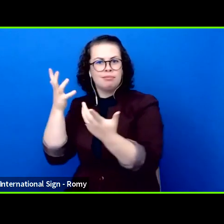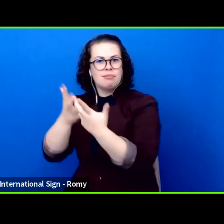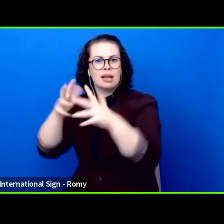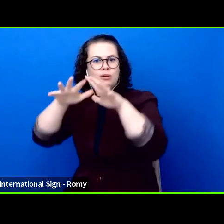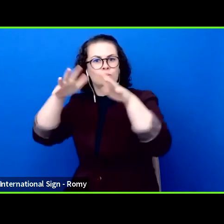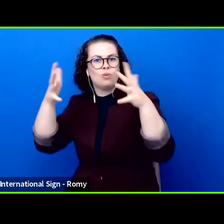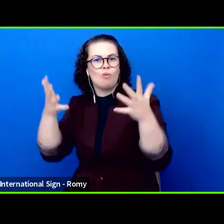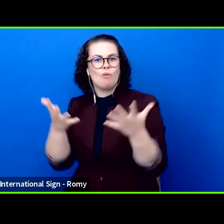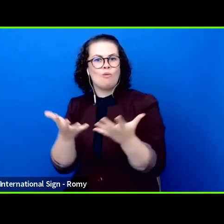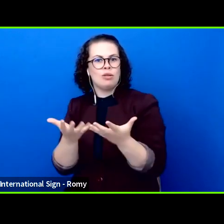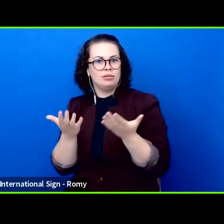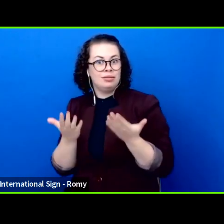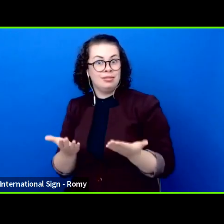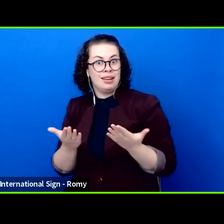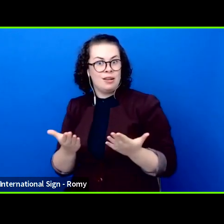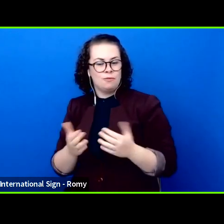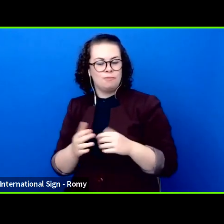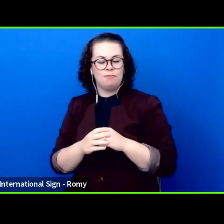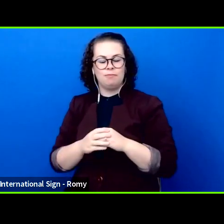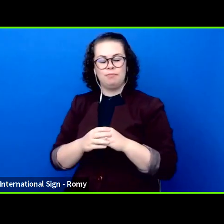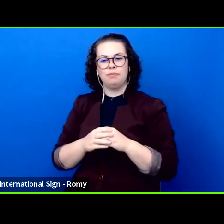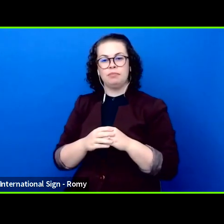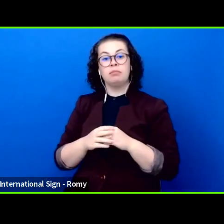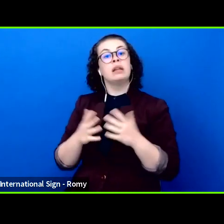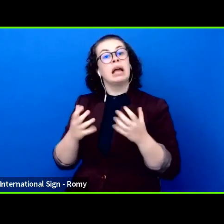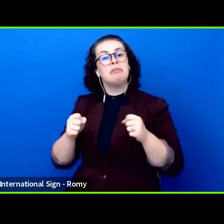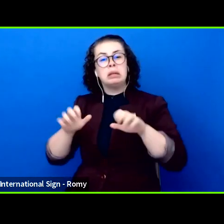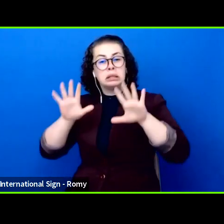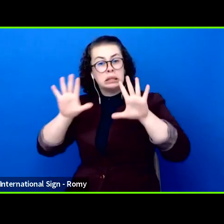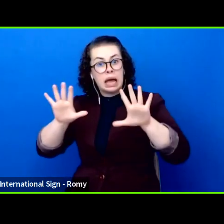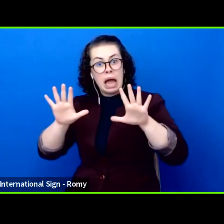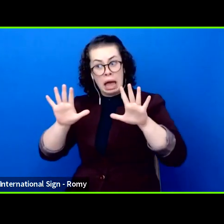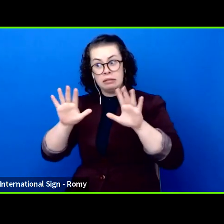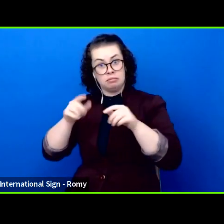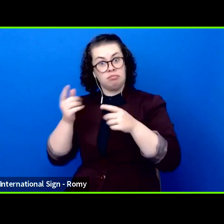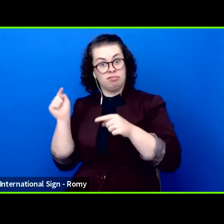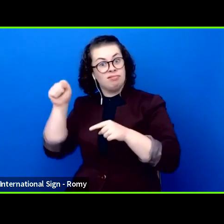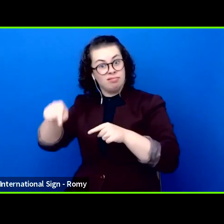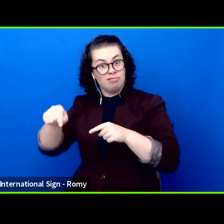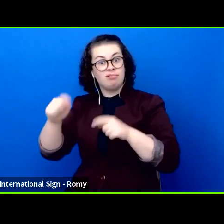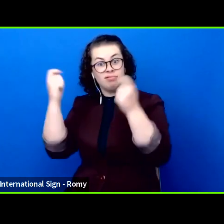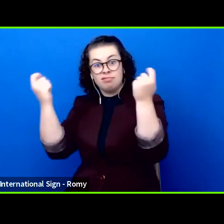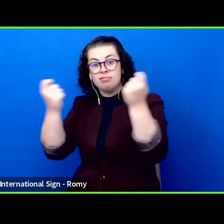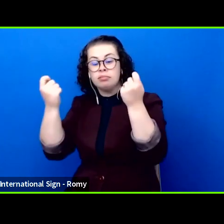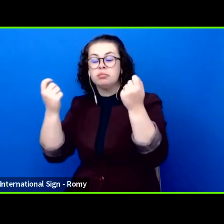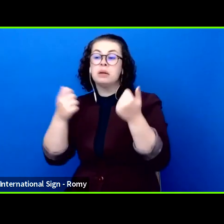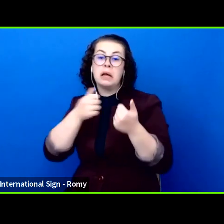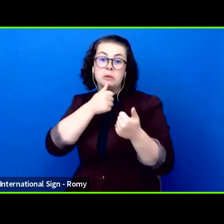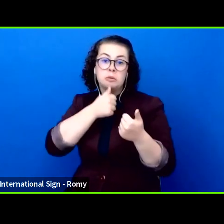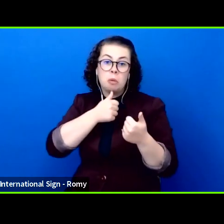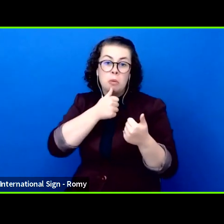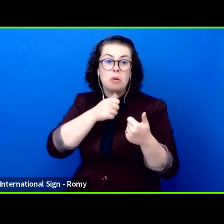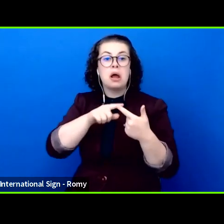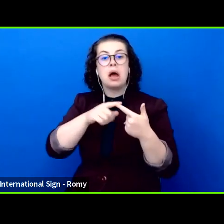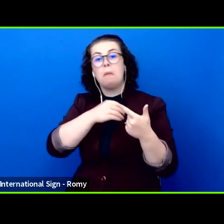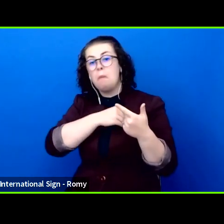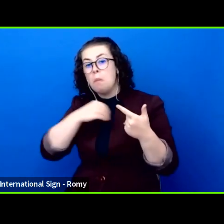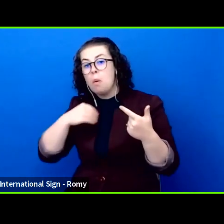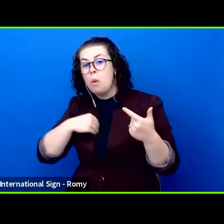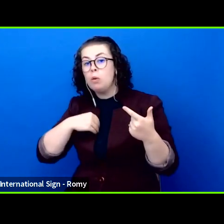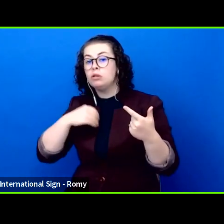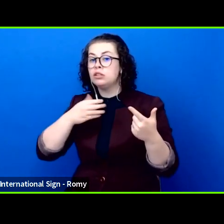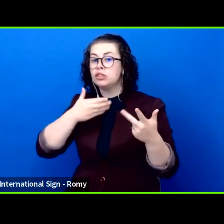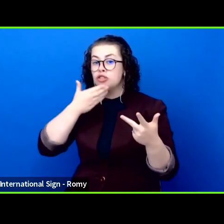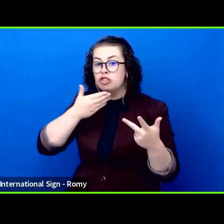With a total of 10 works from Estonia, Poland, the Netherlands, France, Spain, Hungary, the Czech Republic and Germany,